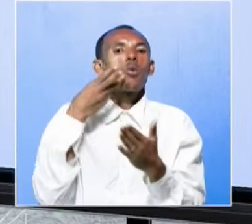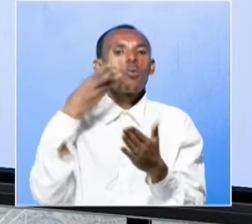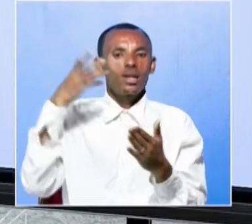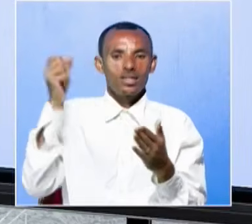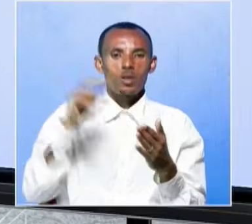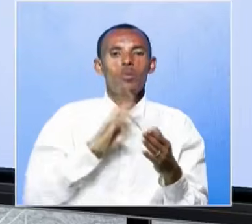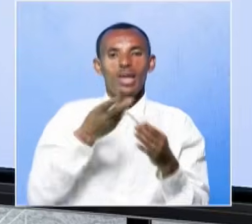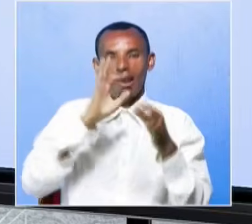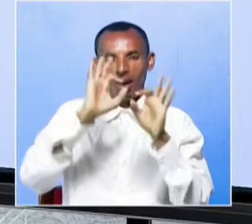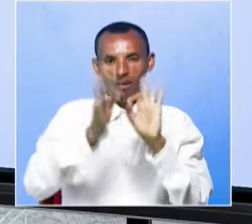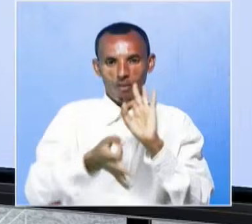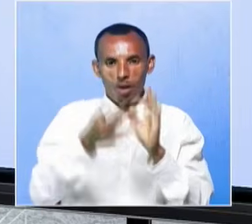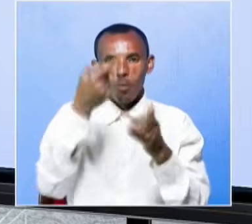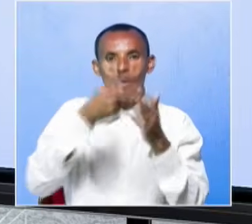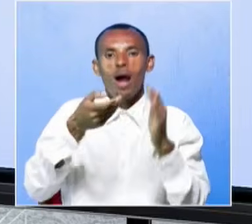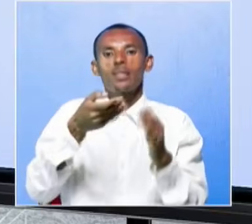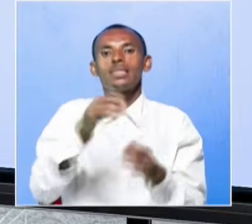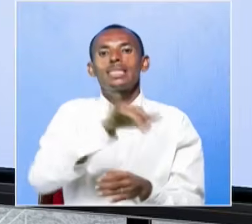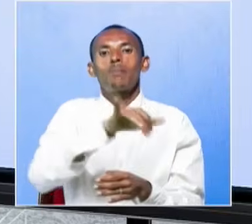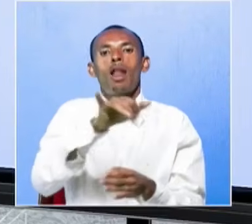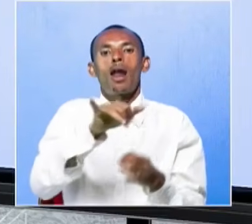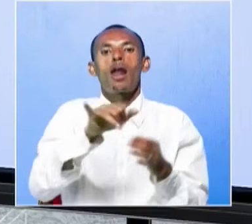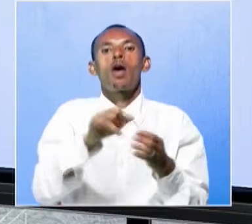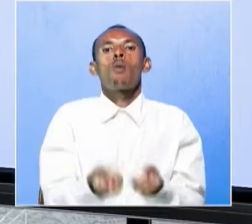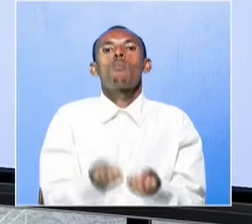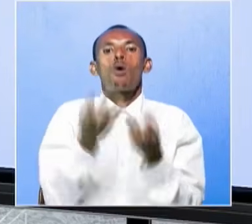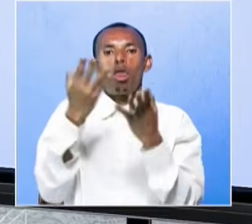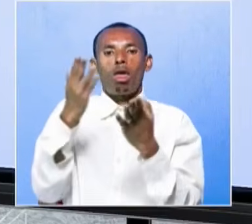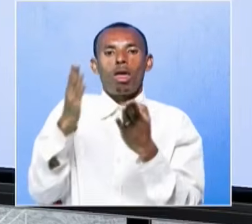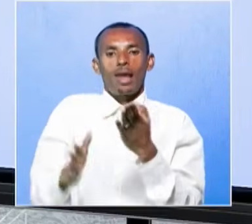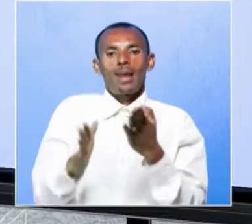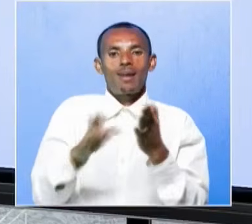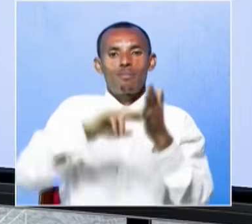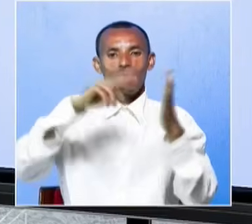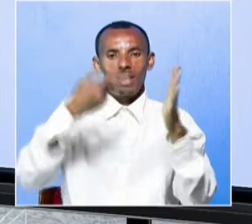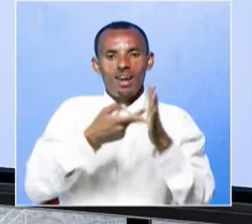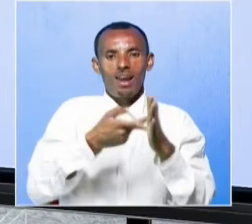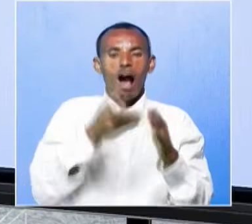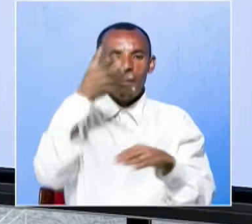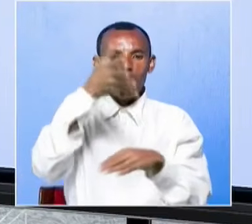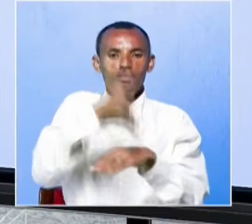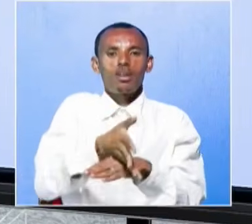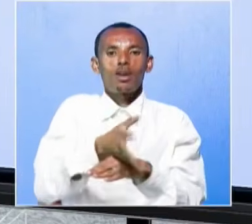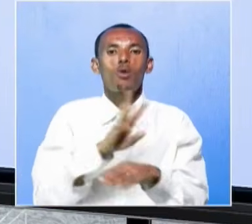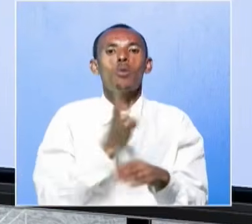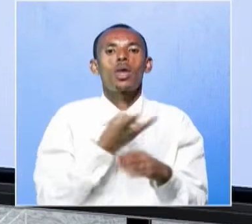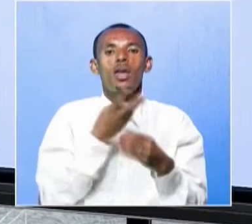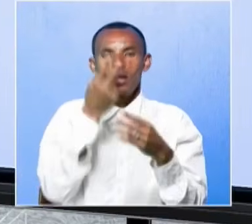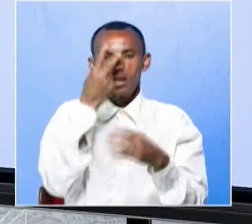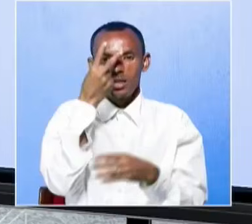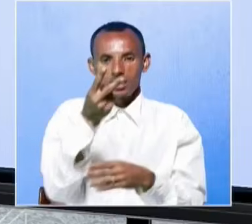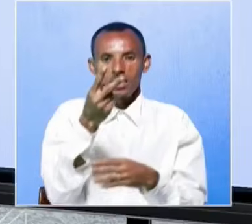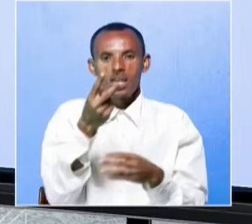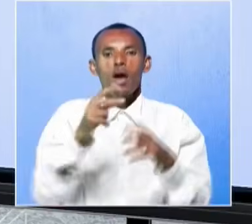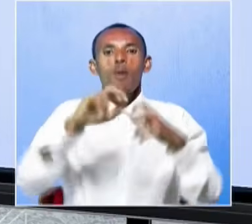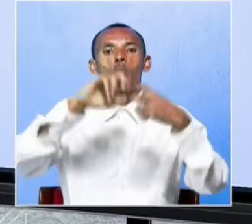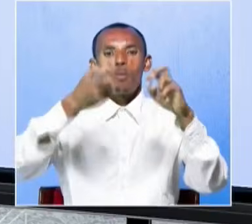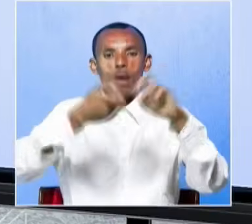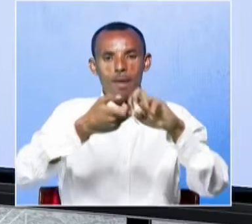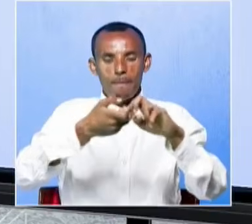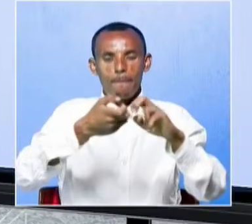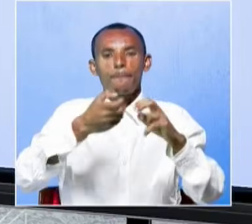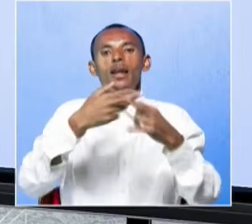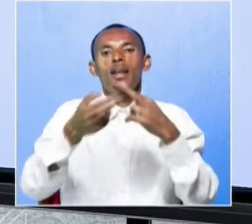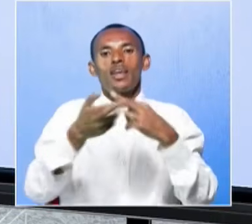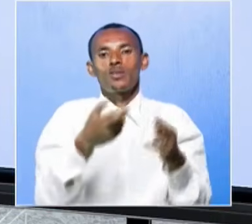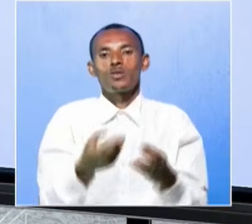could define what a similar polygons are. Then after, we could see problems related with